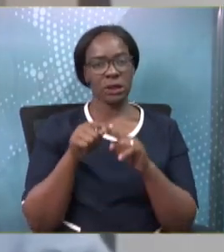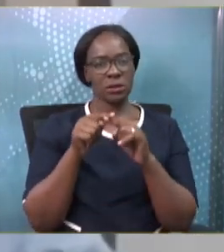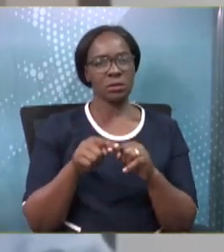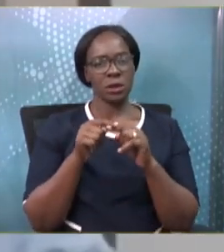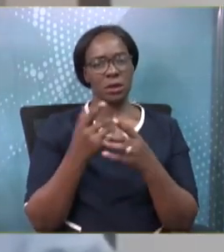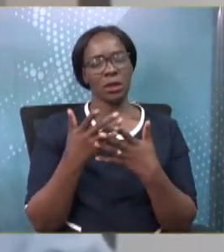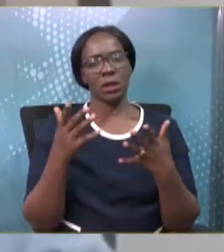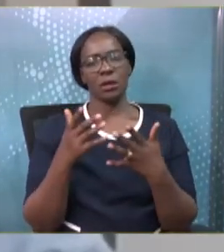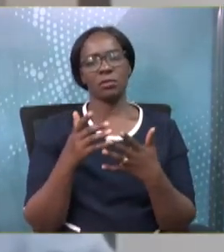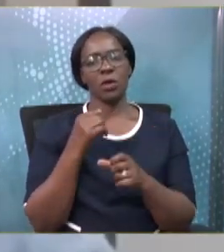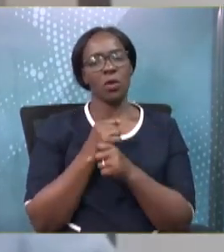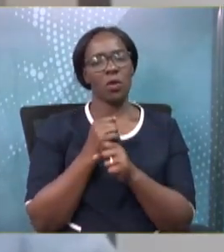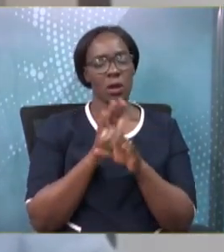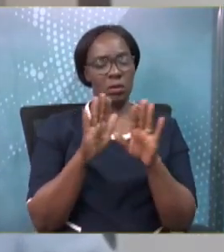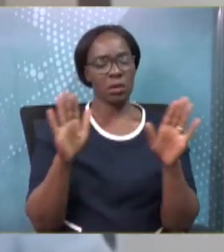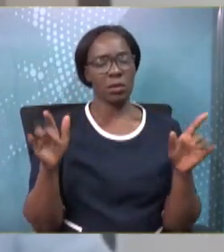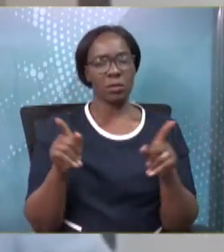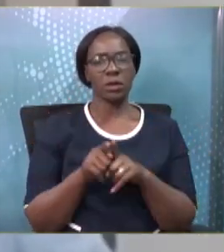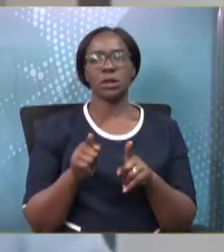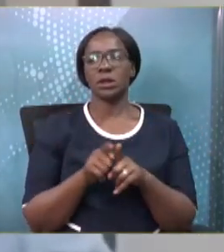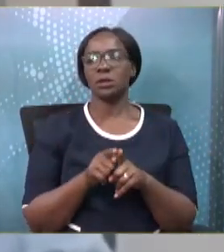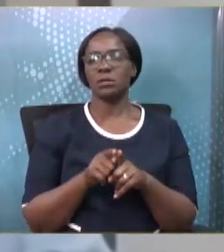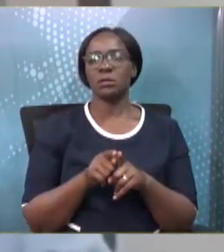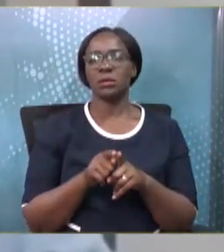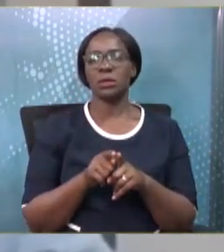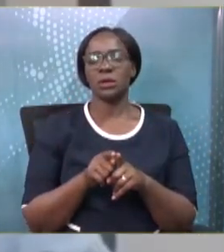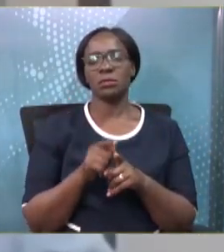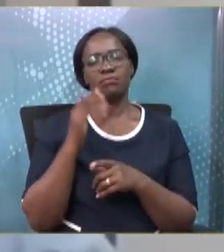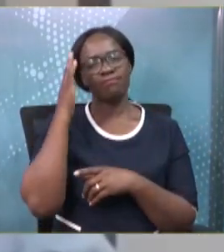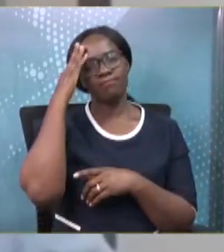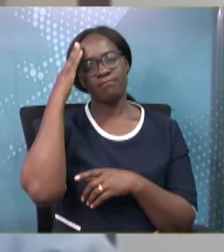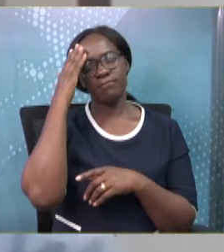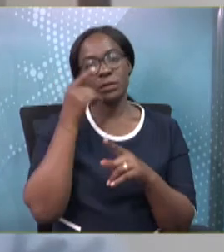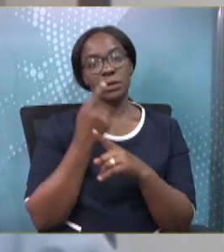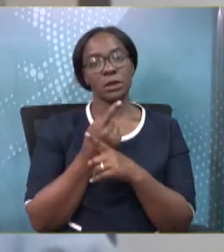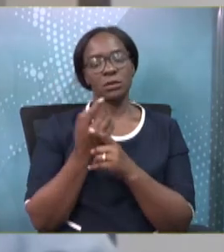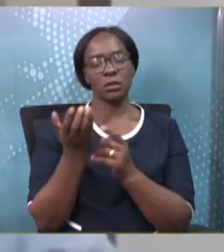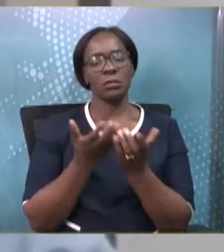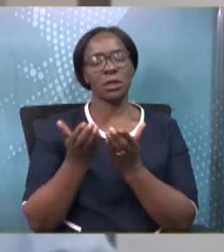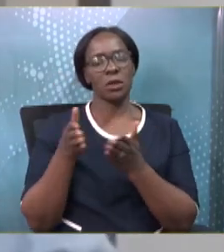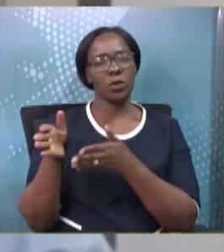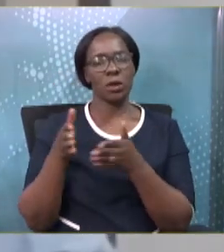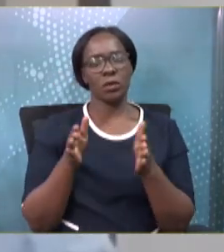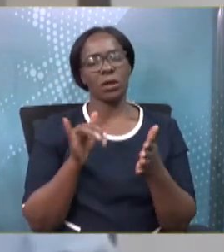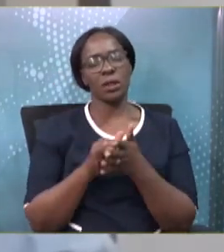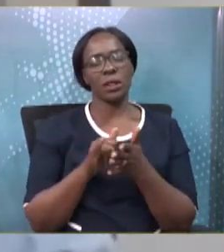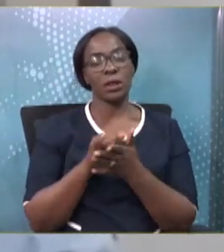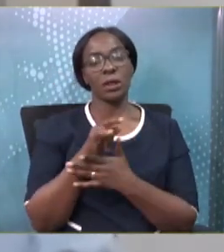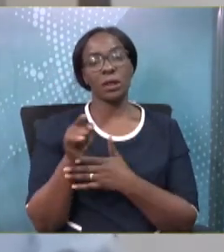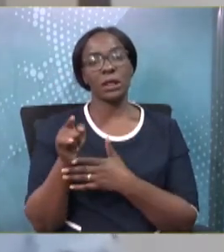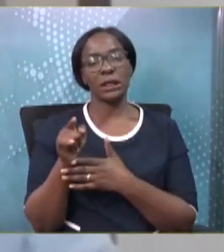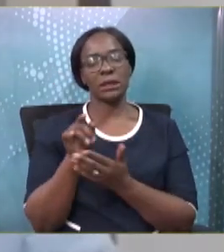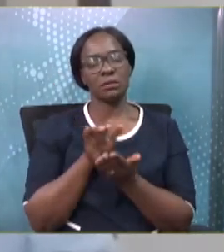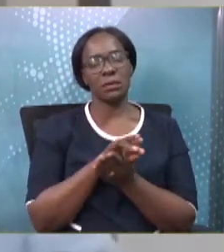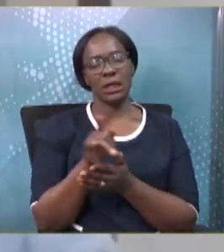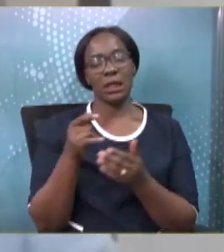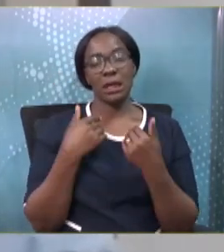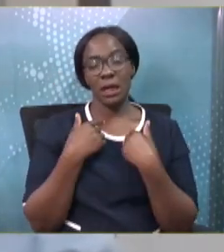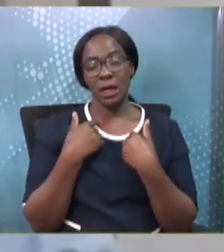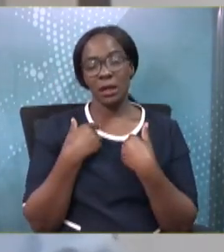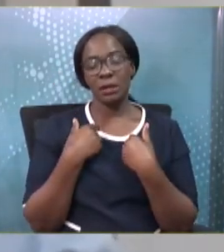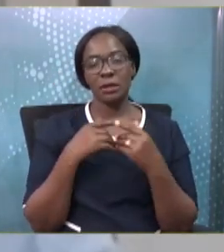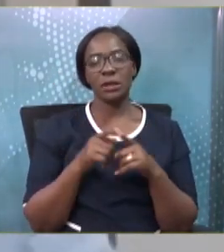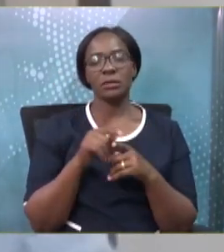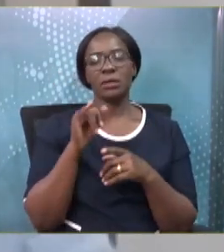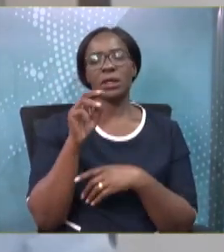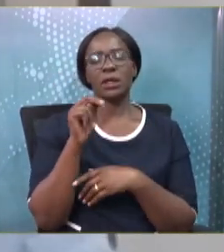in terms of their performance and considering the various business models that these different banks have,